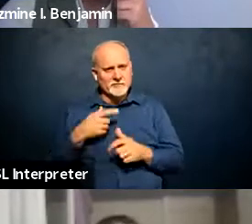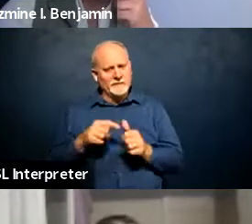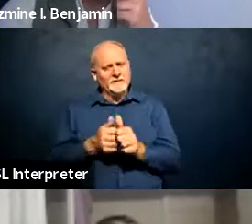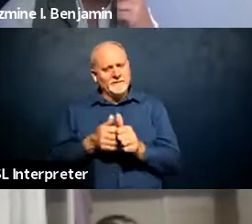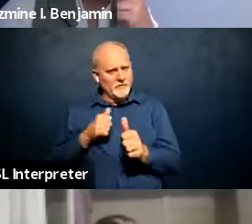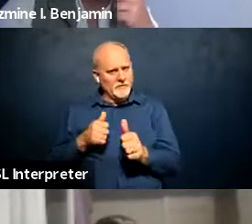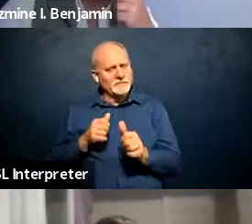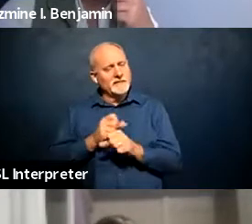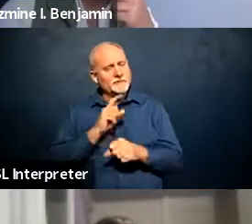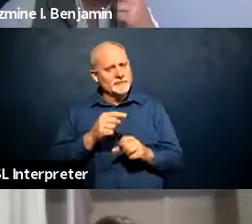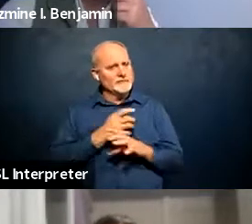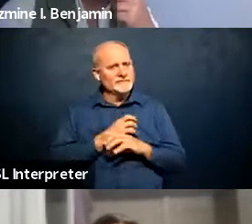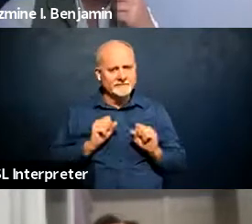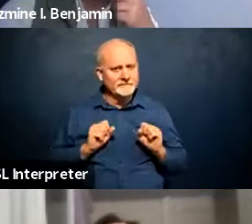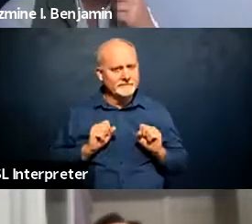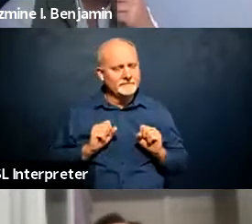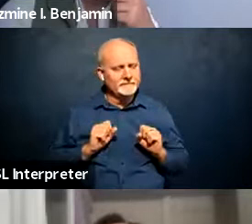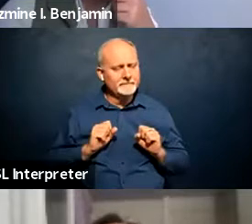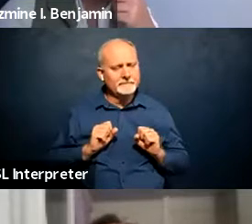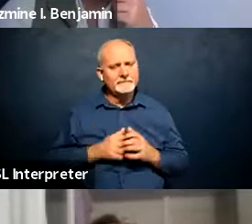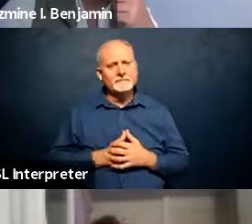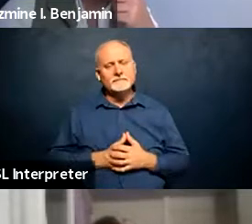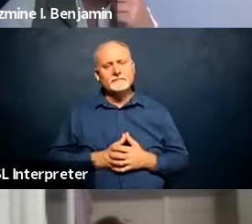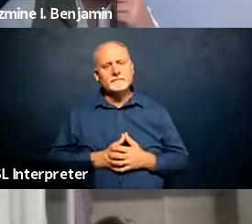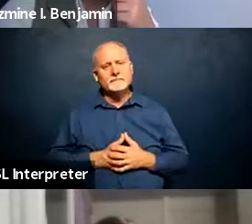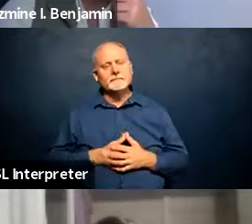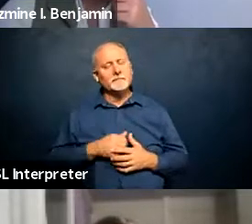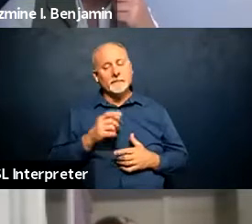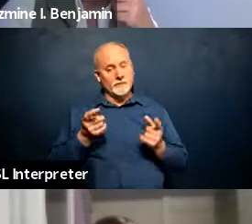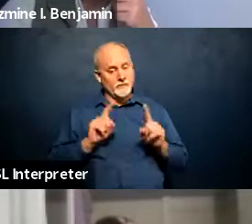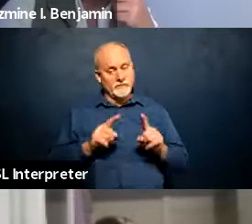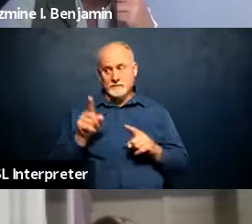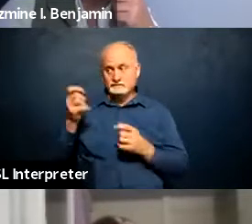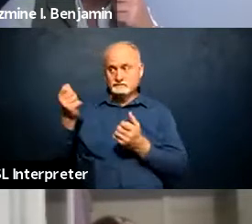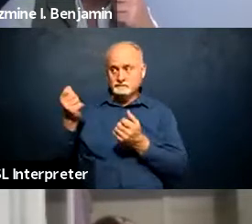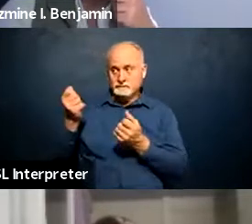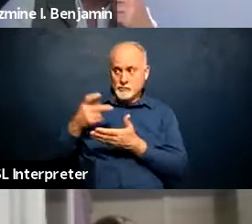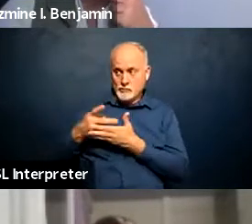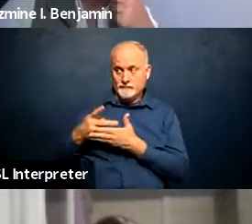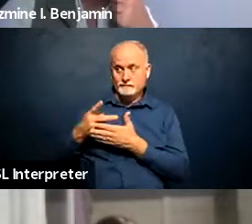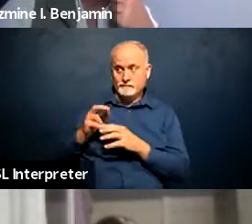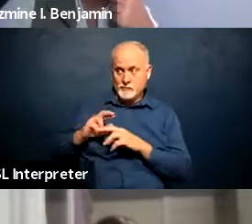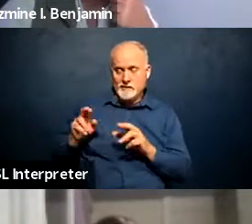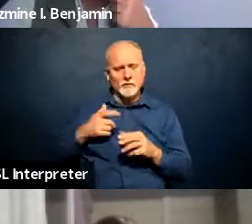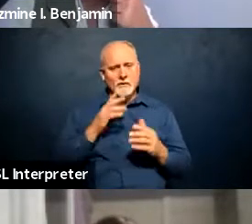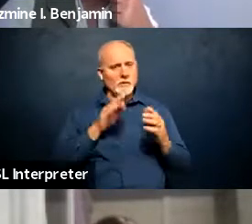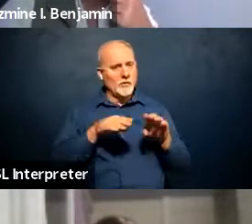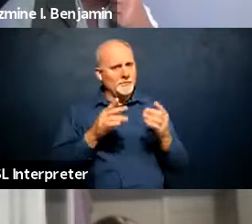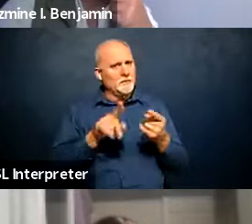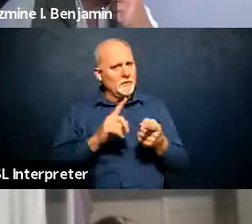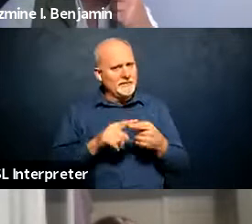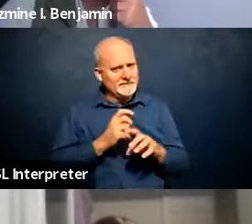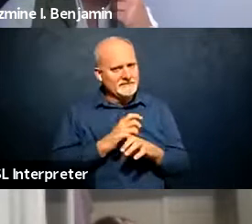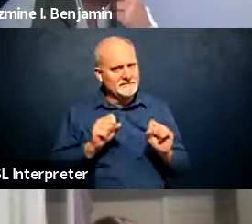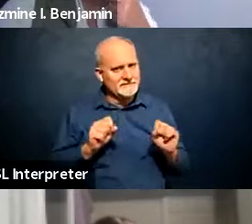promote safety for our resident students. But once we get the clear, all clear and go ahead, we'll definitely take that